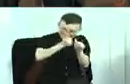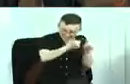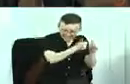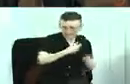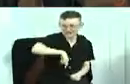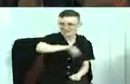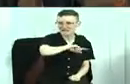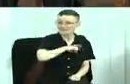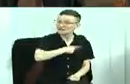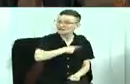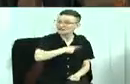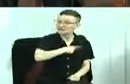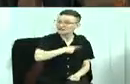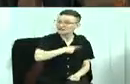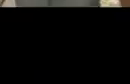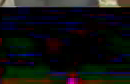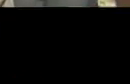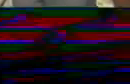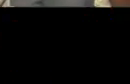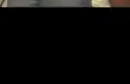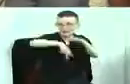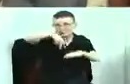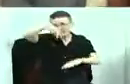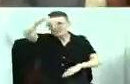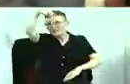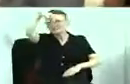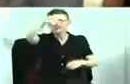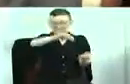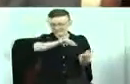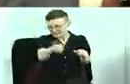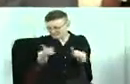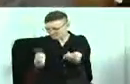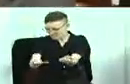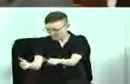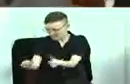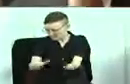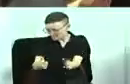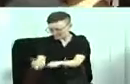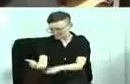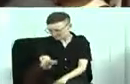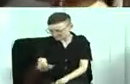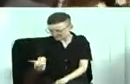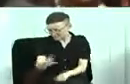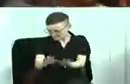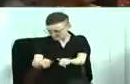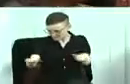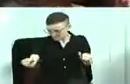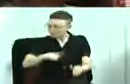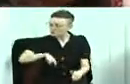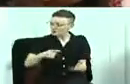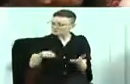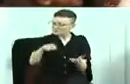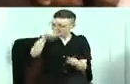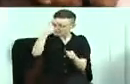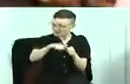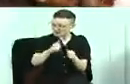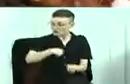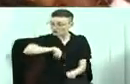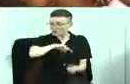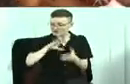celebrate the resurrection and we celebrate the baptisms of these children, that we remember that we are